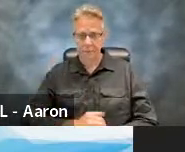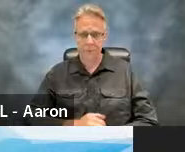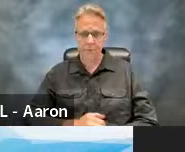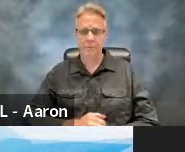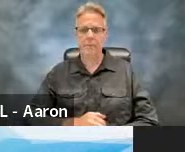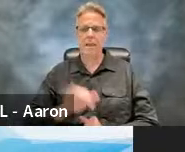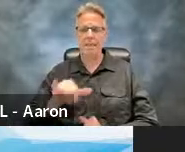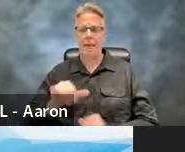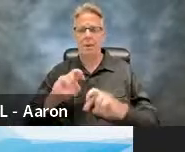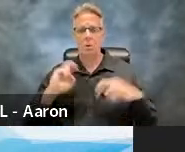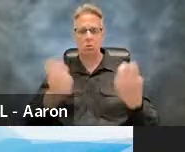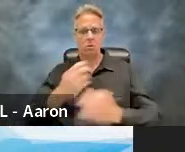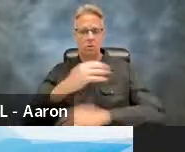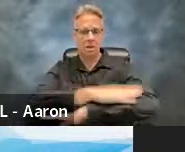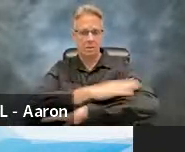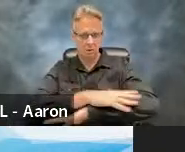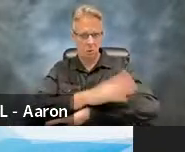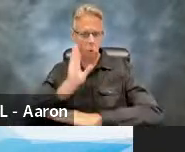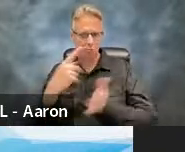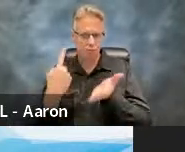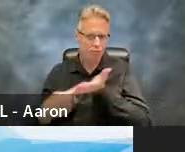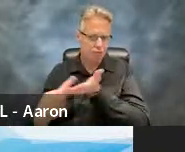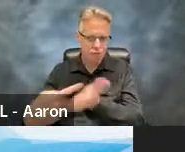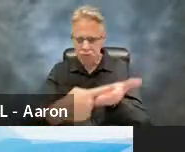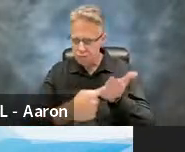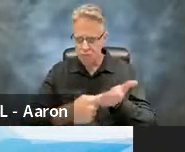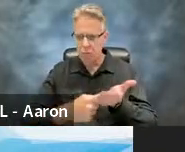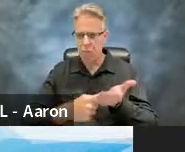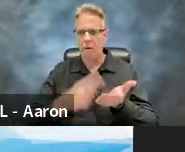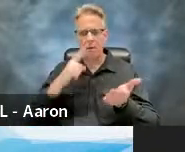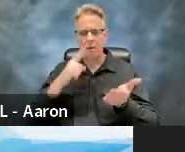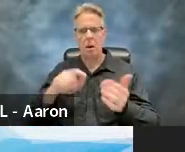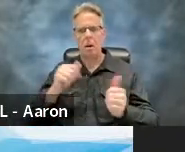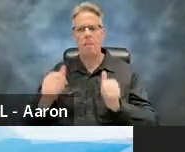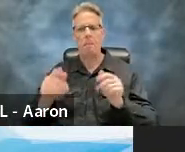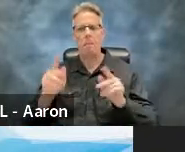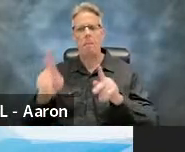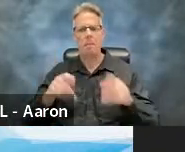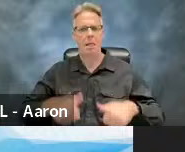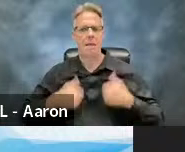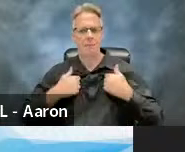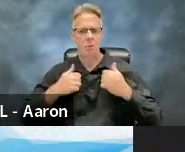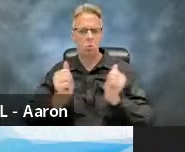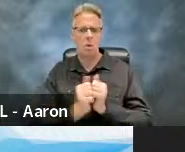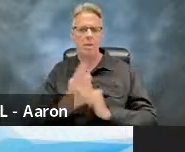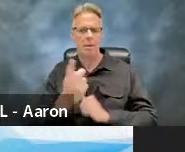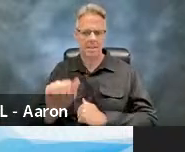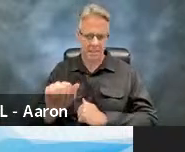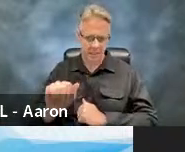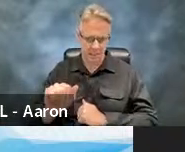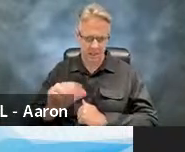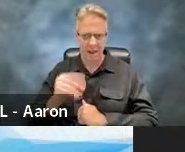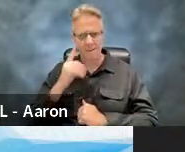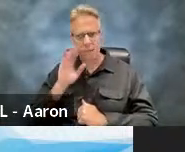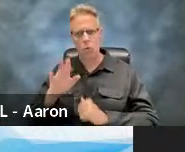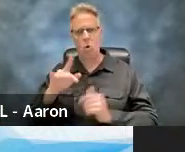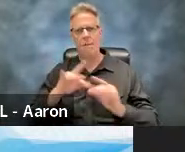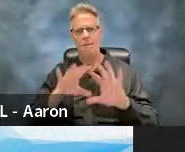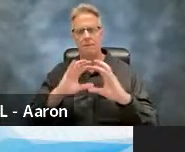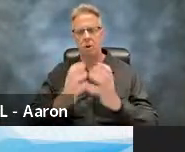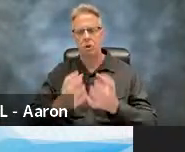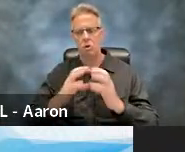This roundtable is going to be a discussion on people living with disabilities and their relationship to infrastructure and